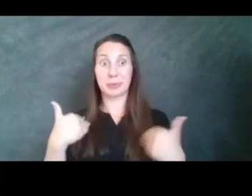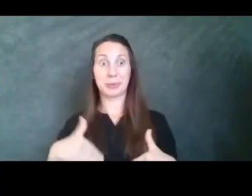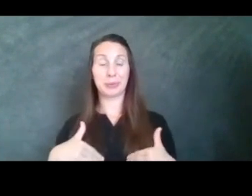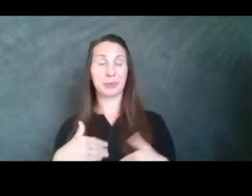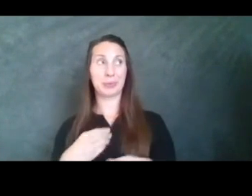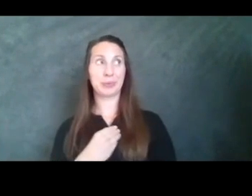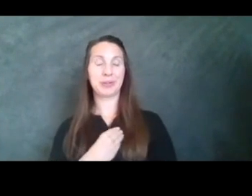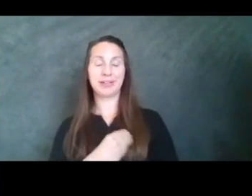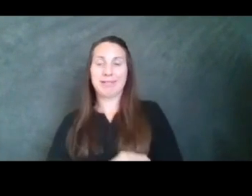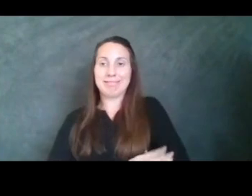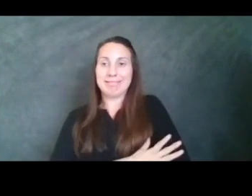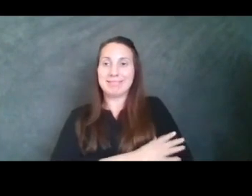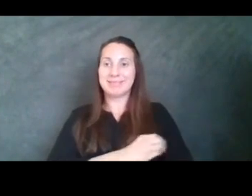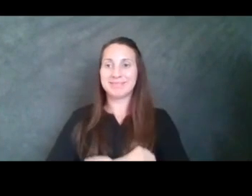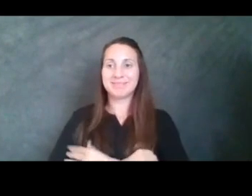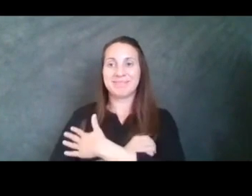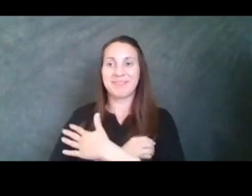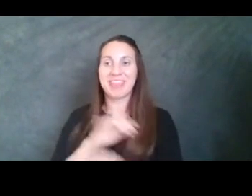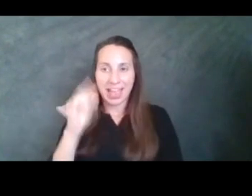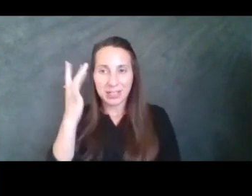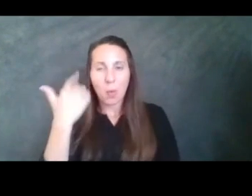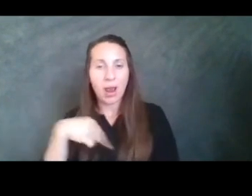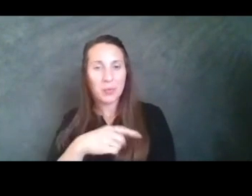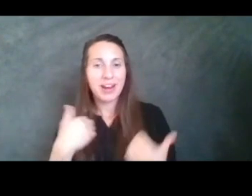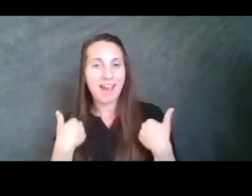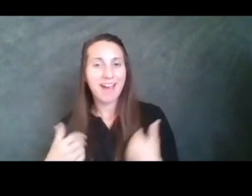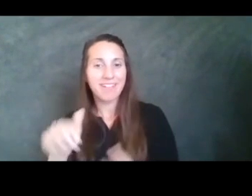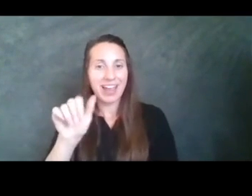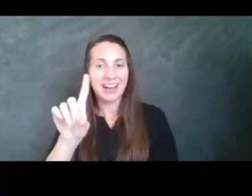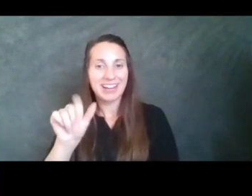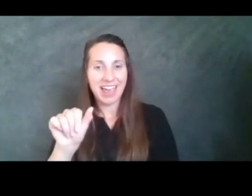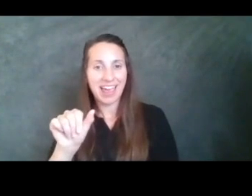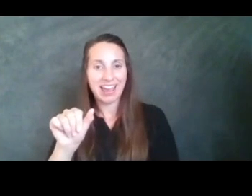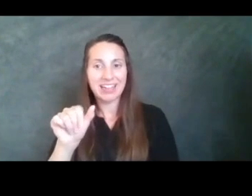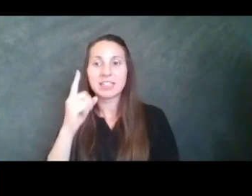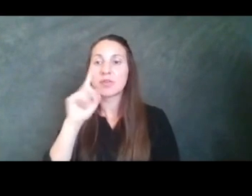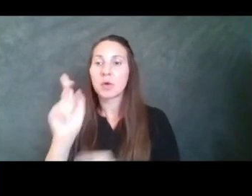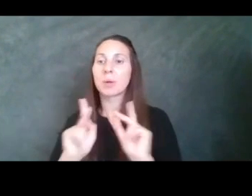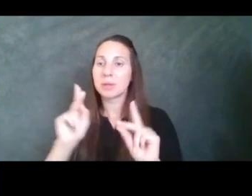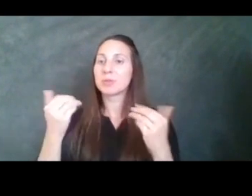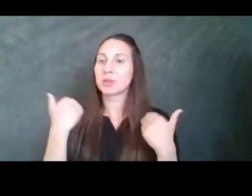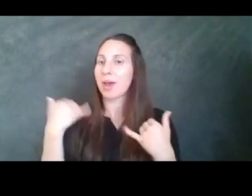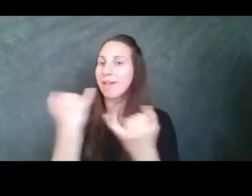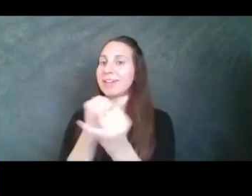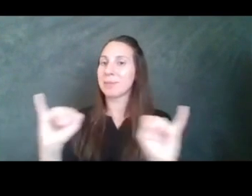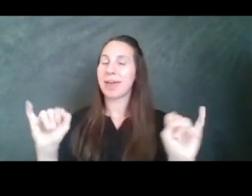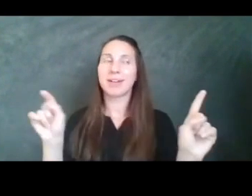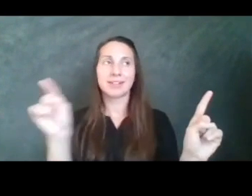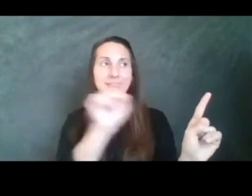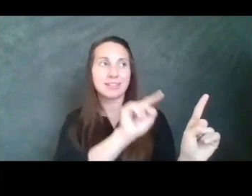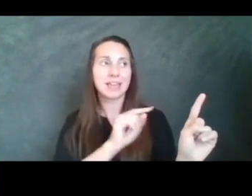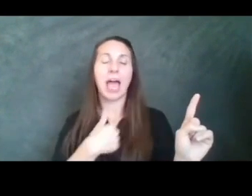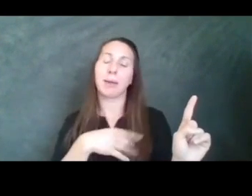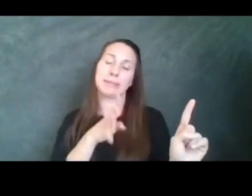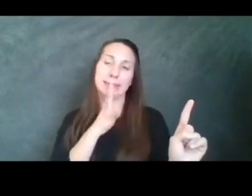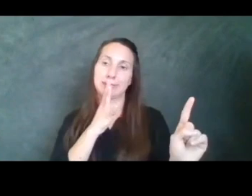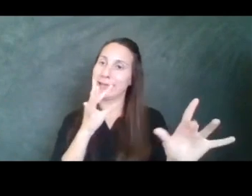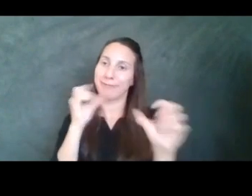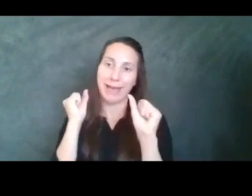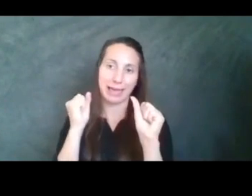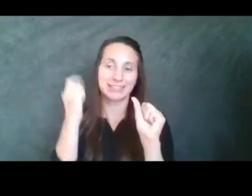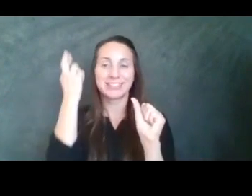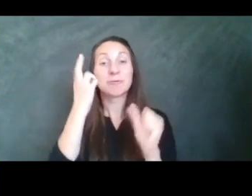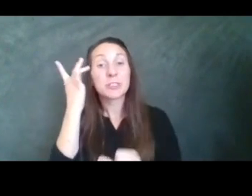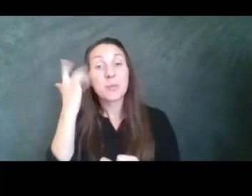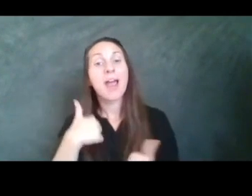have the ADA, so folks could have independence in society. And I've been speaking really fast, and the reason why is I wanted to